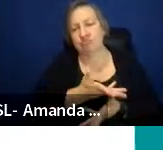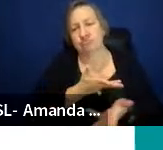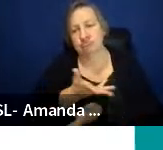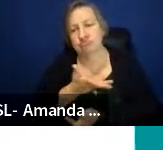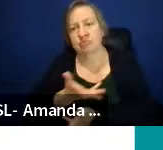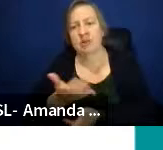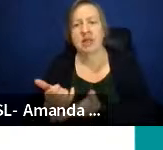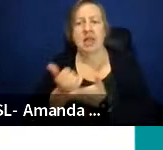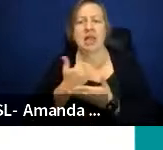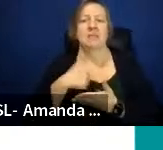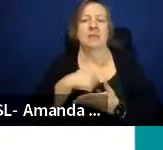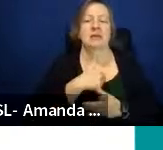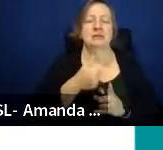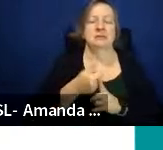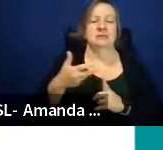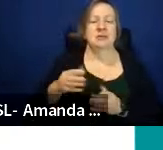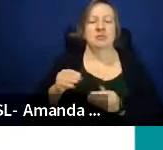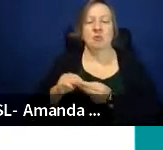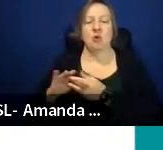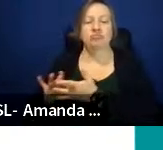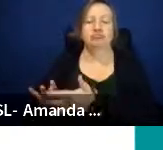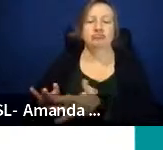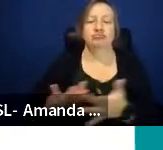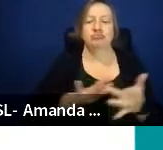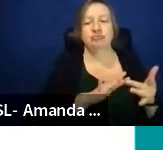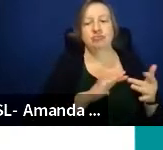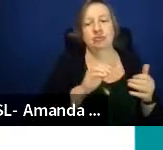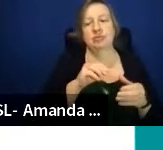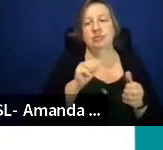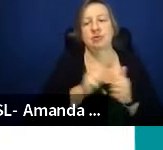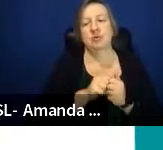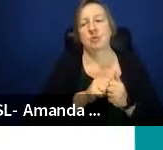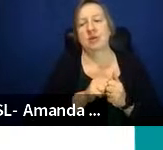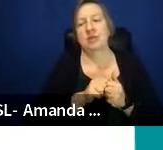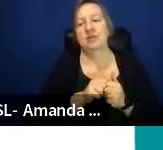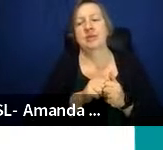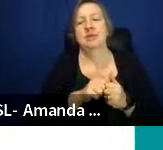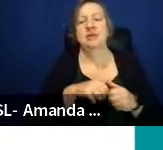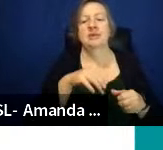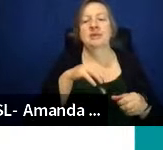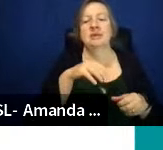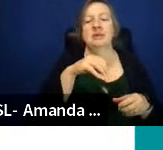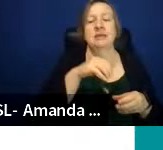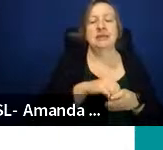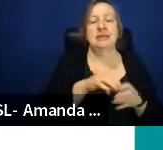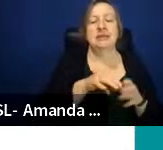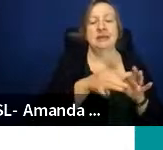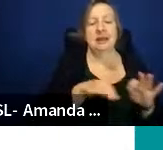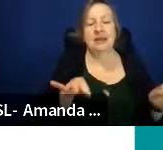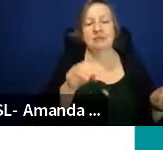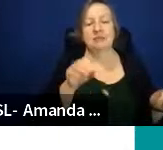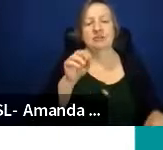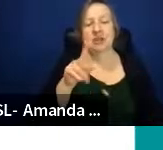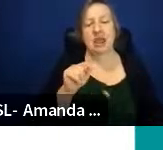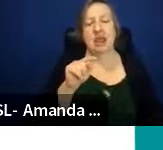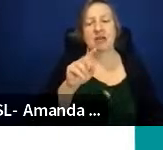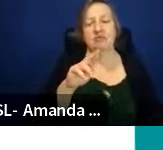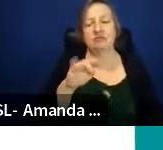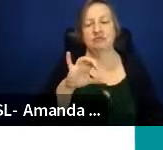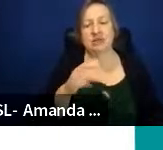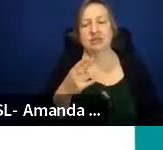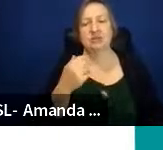us expand our reach with our in-language outreach so that we are making